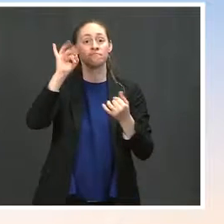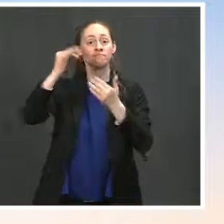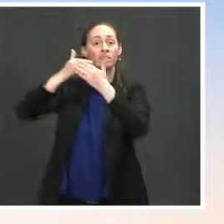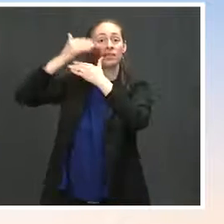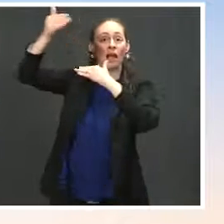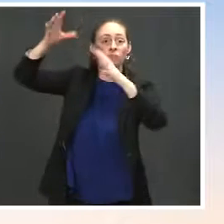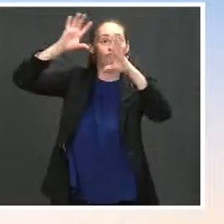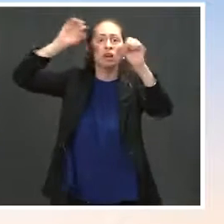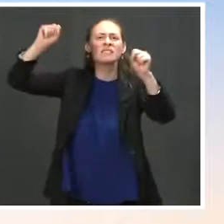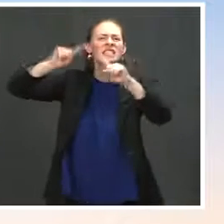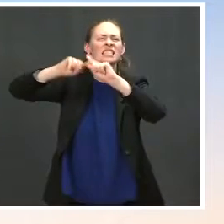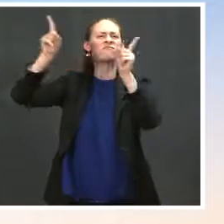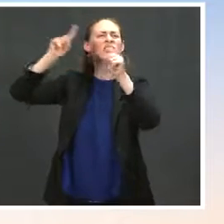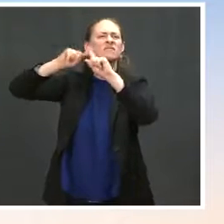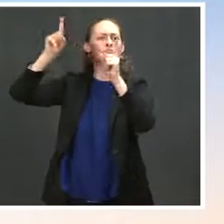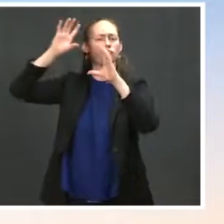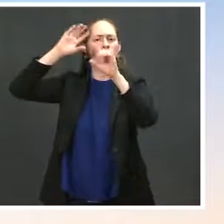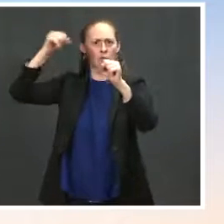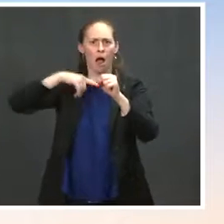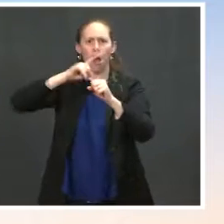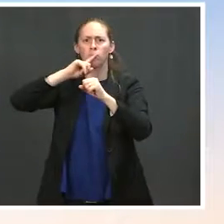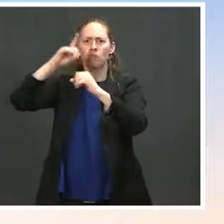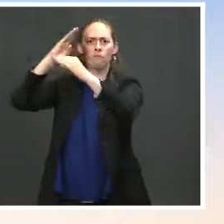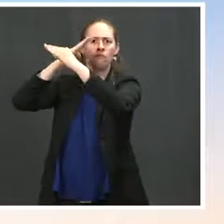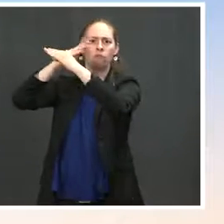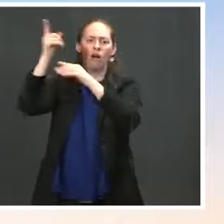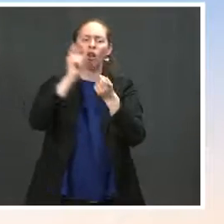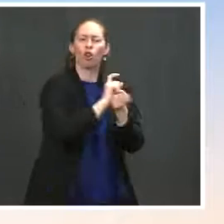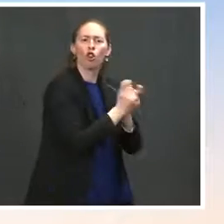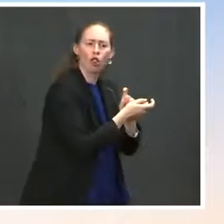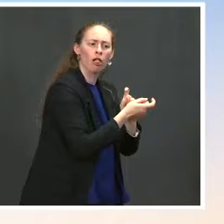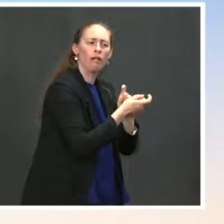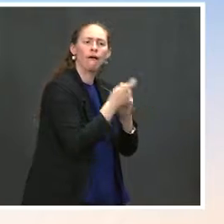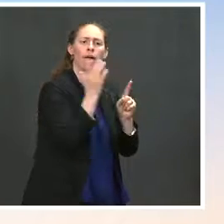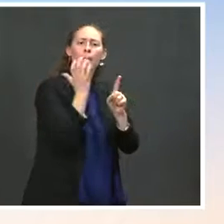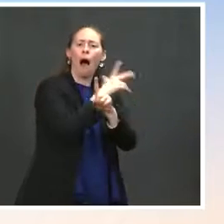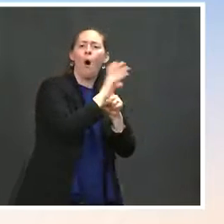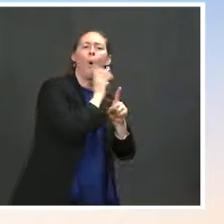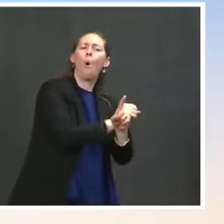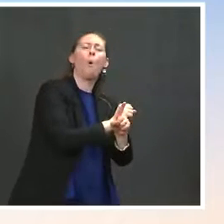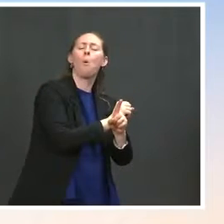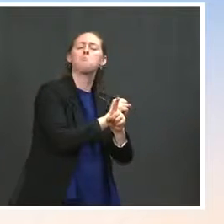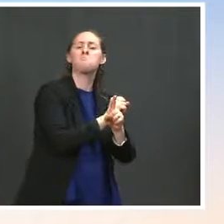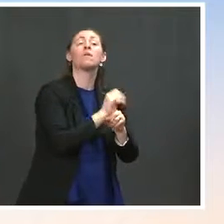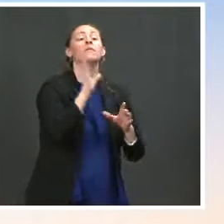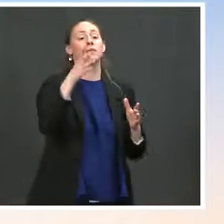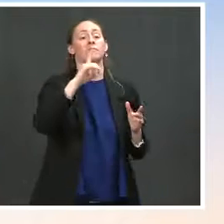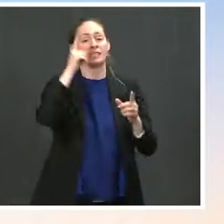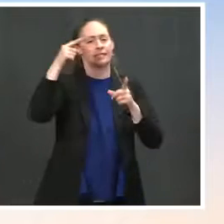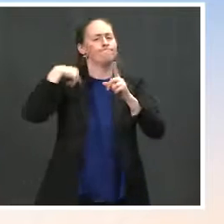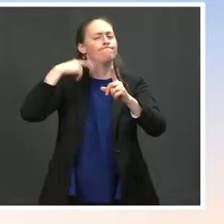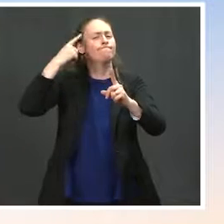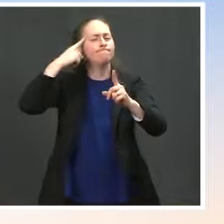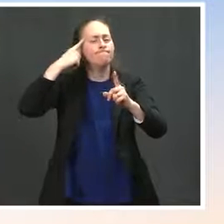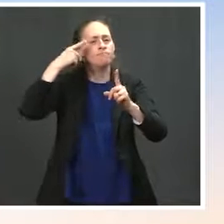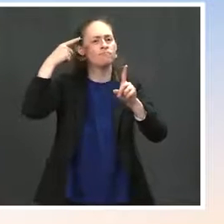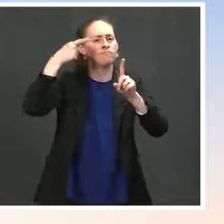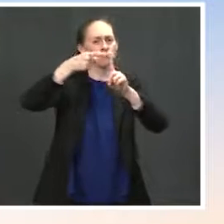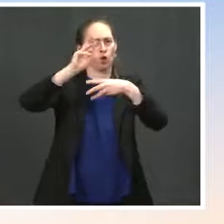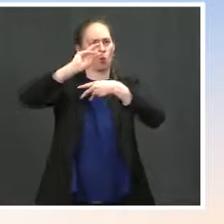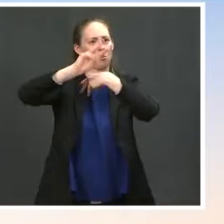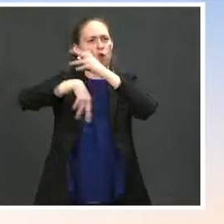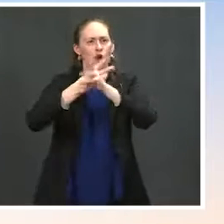to happen, no question about it. Because the world as a whole is moving in this direction, because